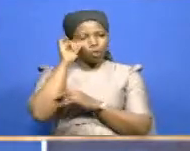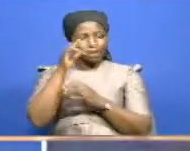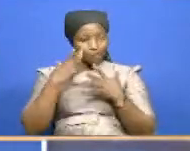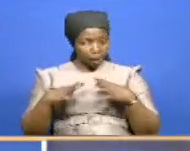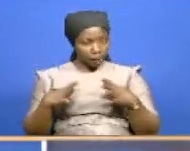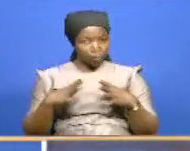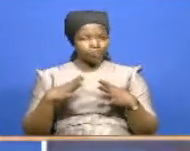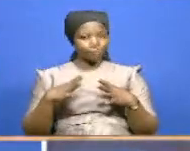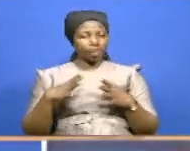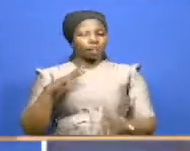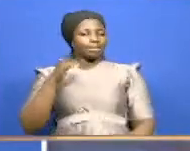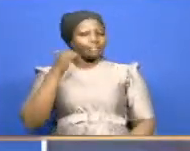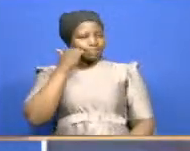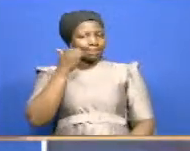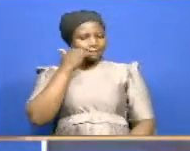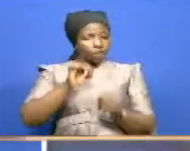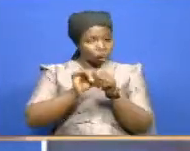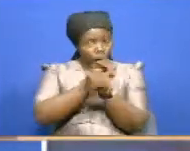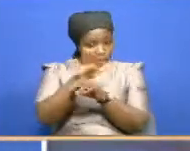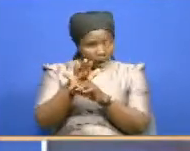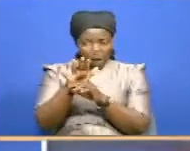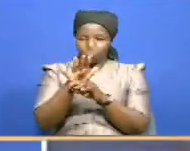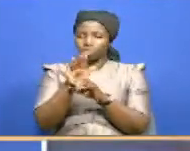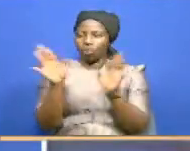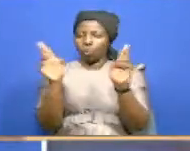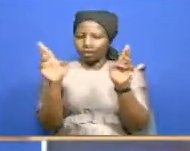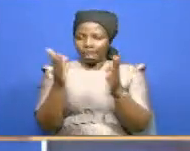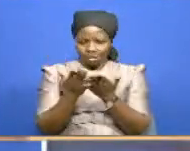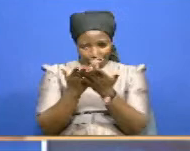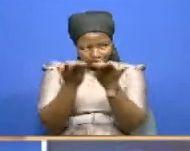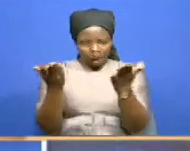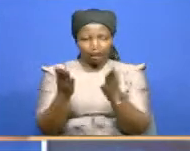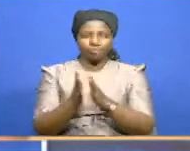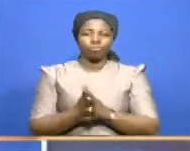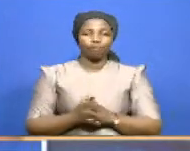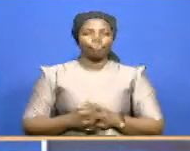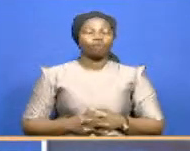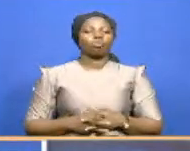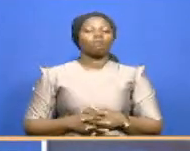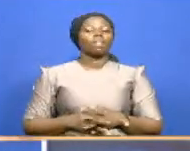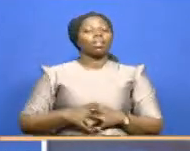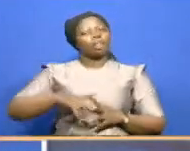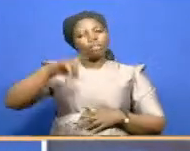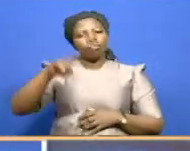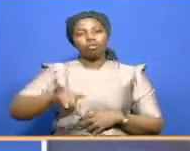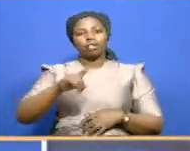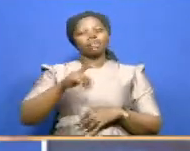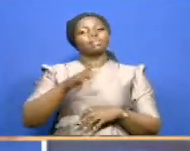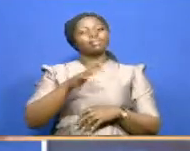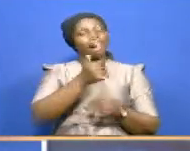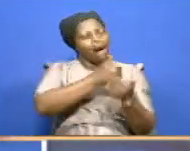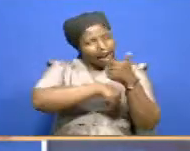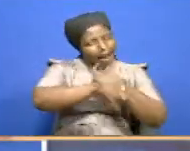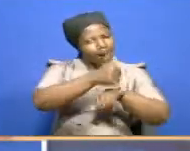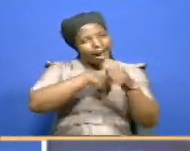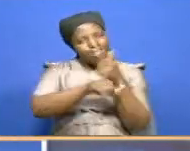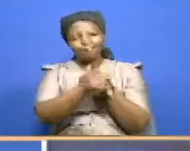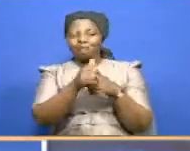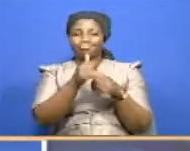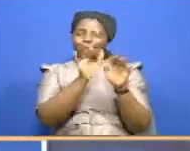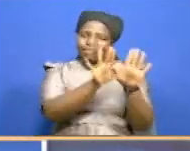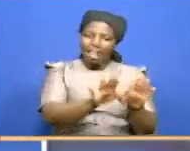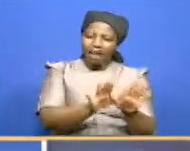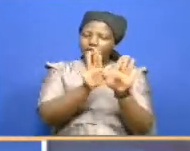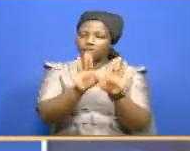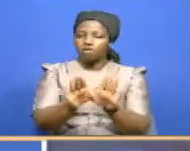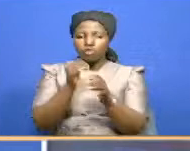kwamba ugonjwa wa corona huko na wachukue tahadhari zote zile zinawezesha